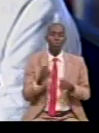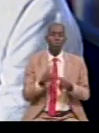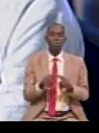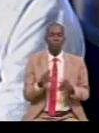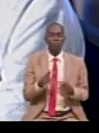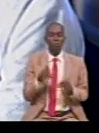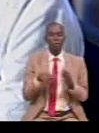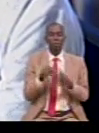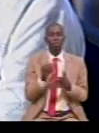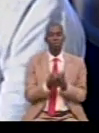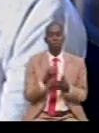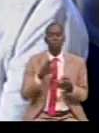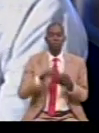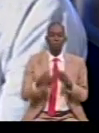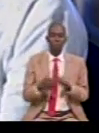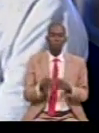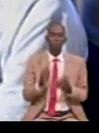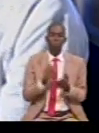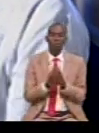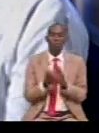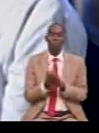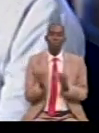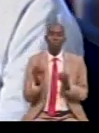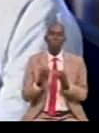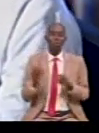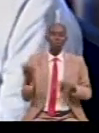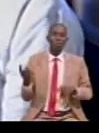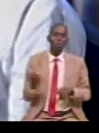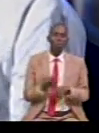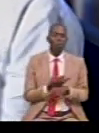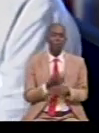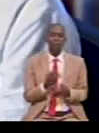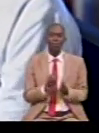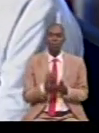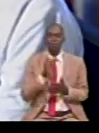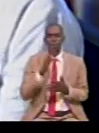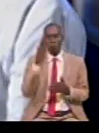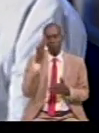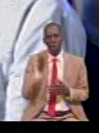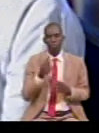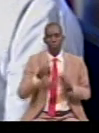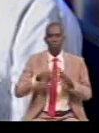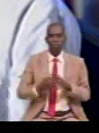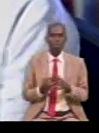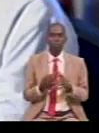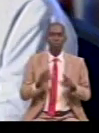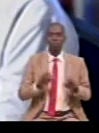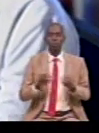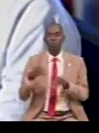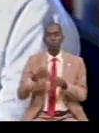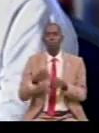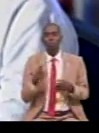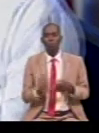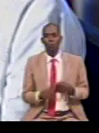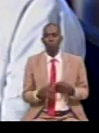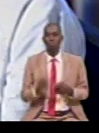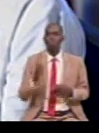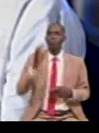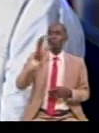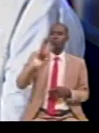worse. I later discovered I found myself into drunkenness, masturbation, stealing, and all sort of evil